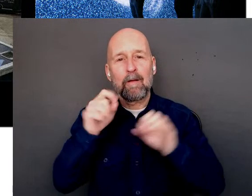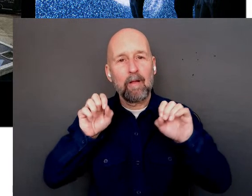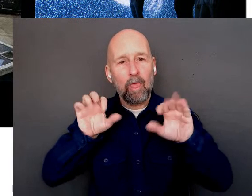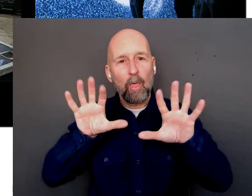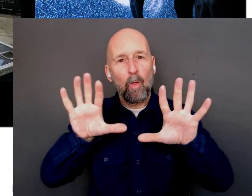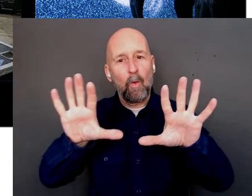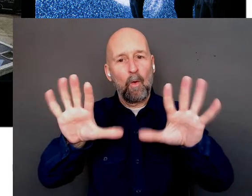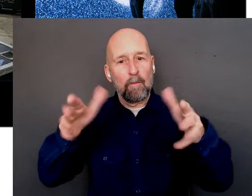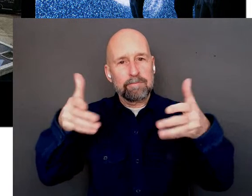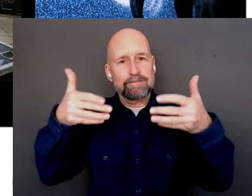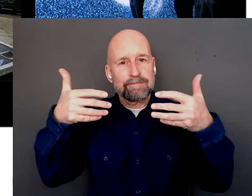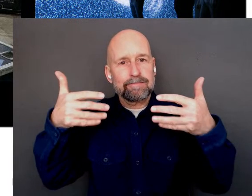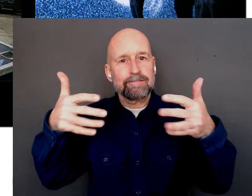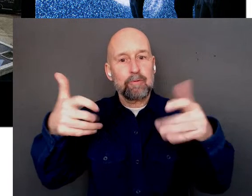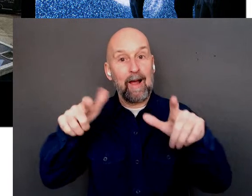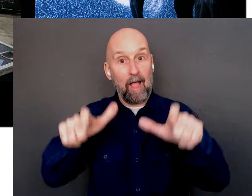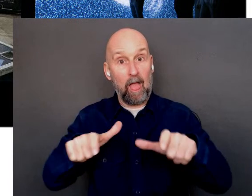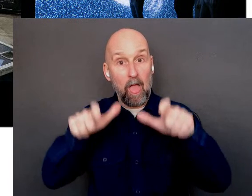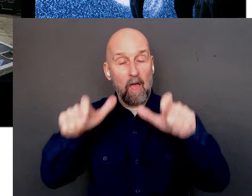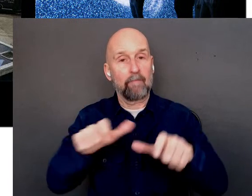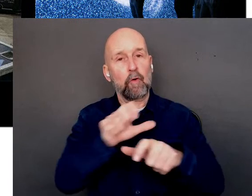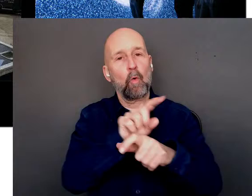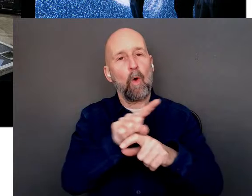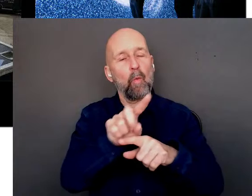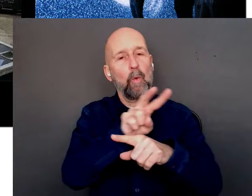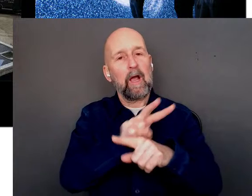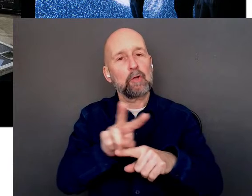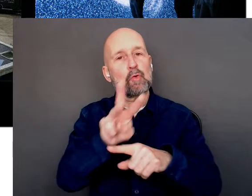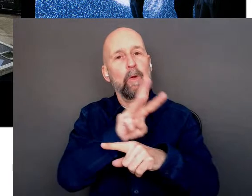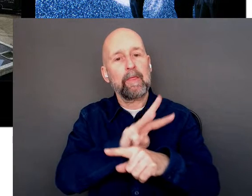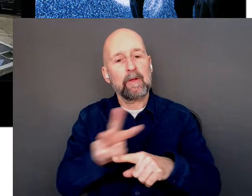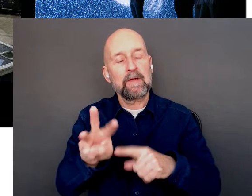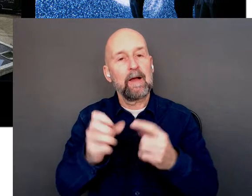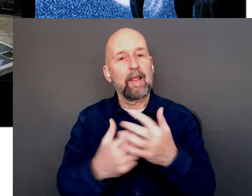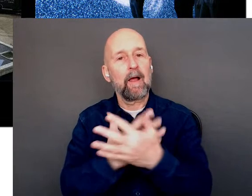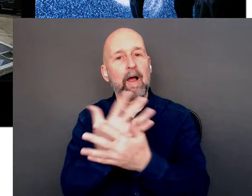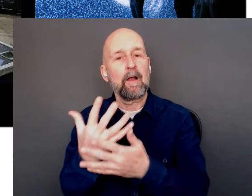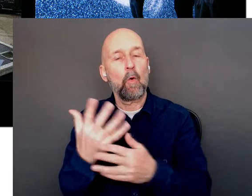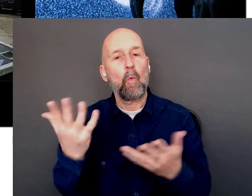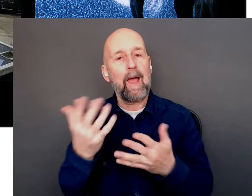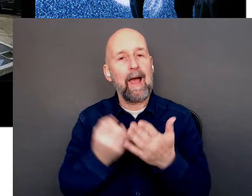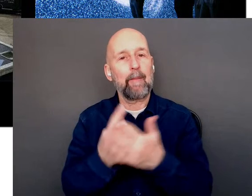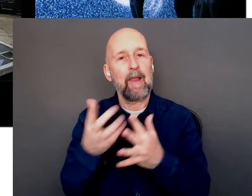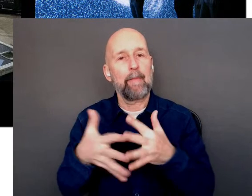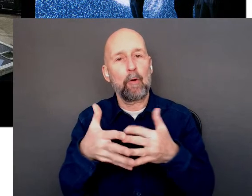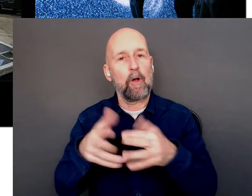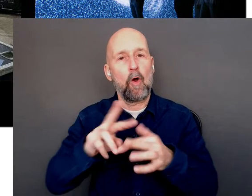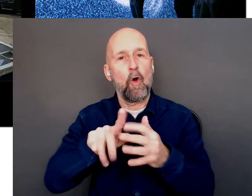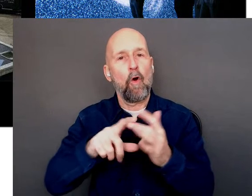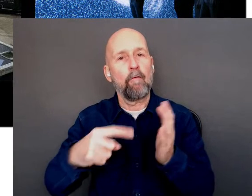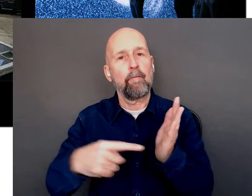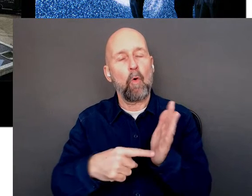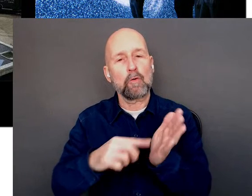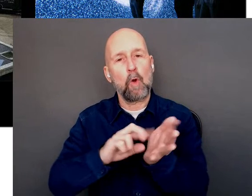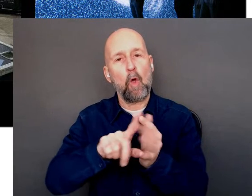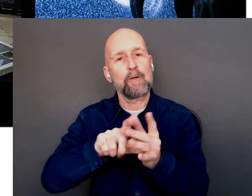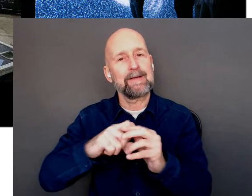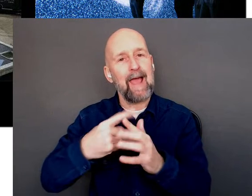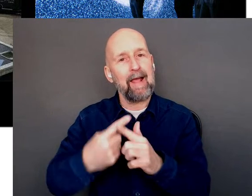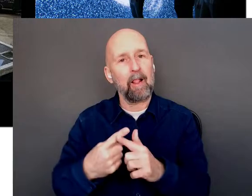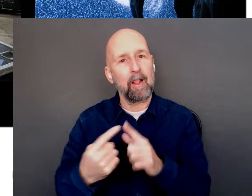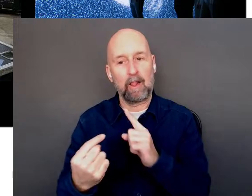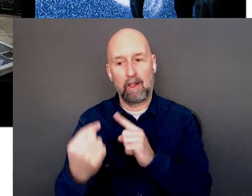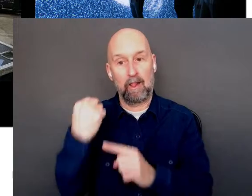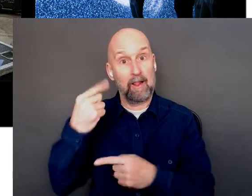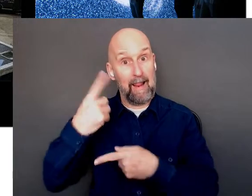weeks it was in the studio, and then it evolved. This is in Fort Lauderdale last year, the backstage view of it, and the final view of how it